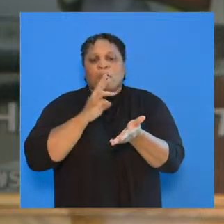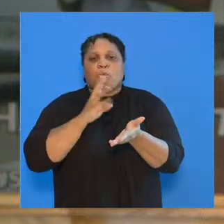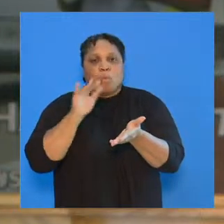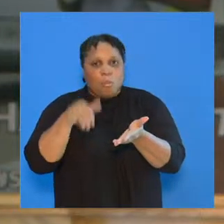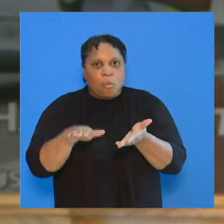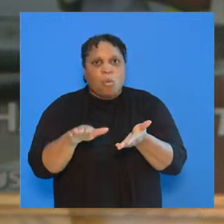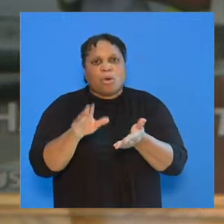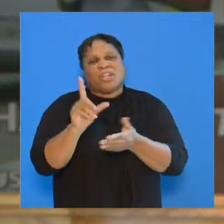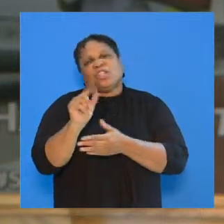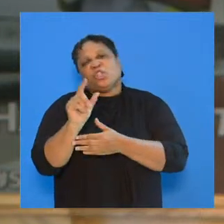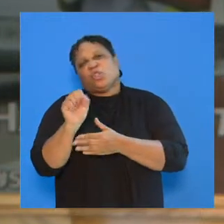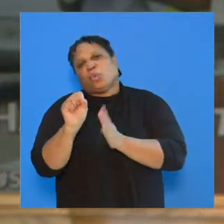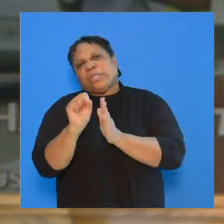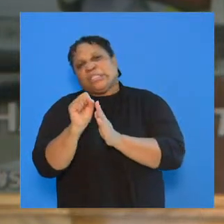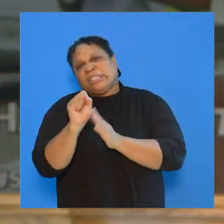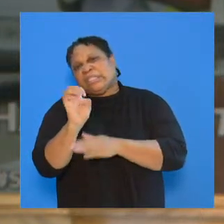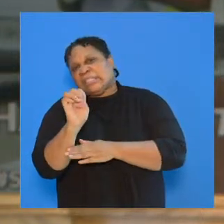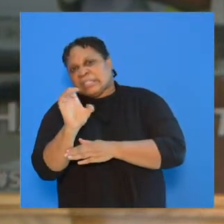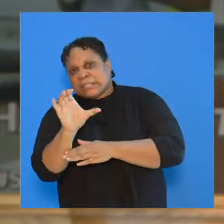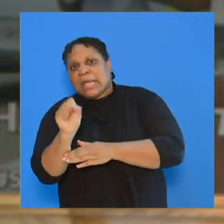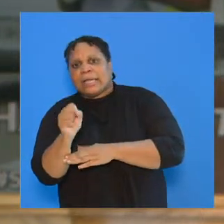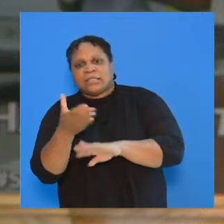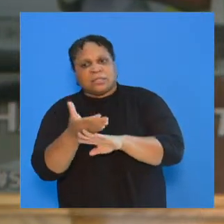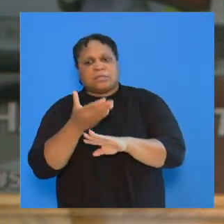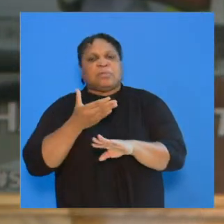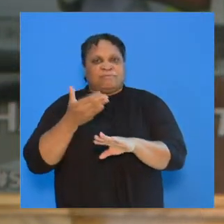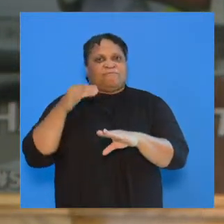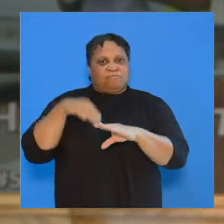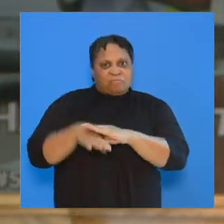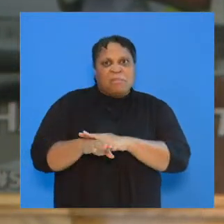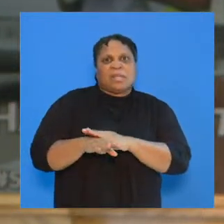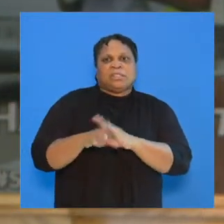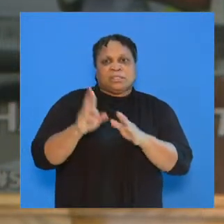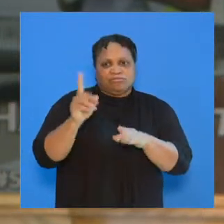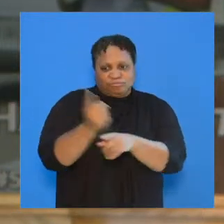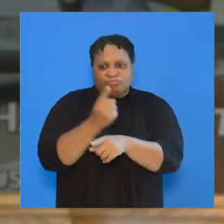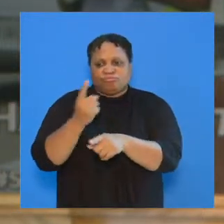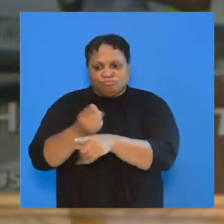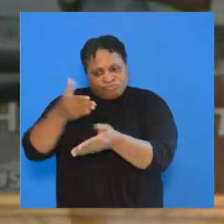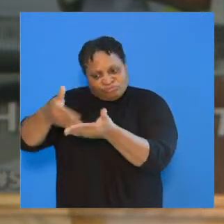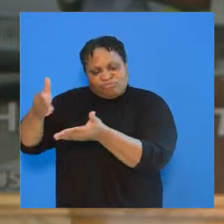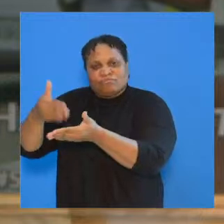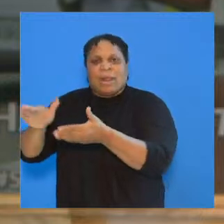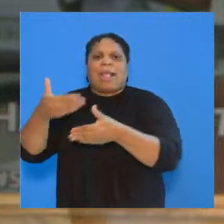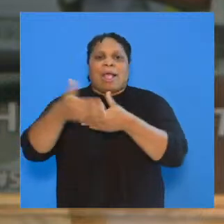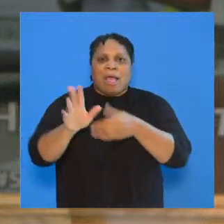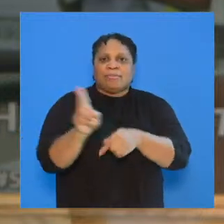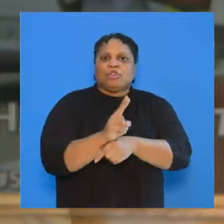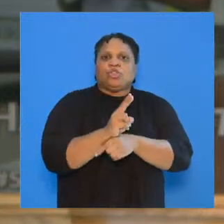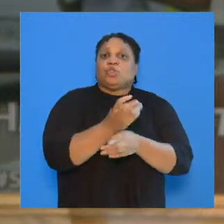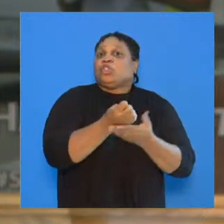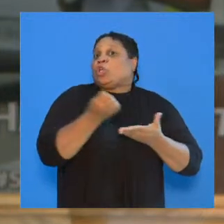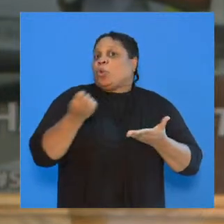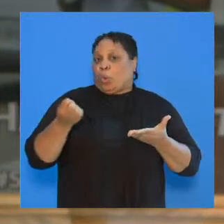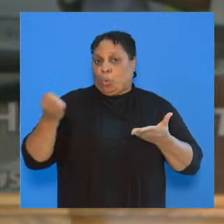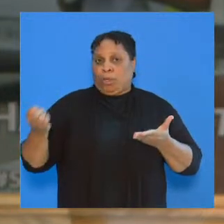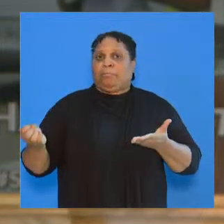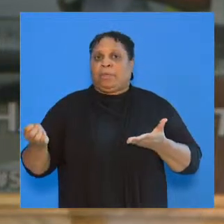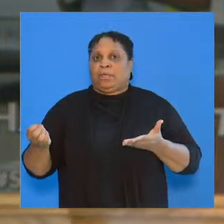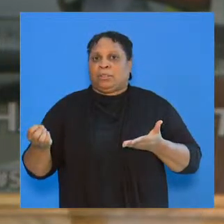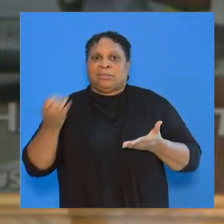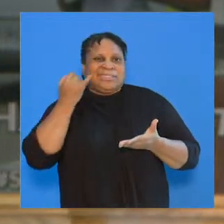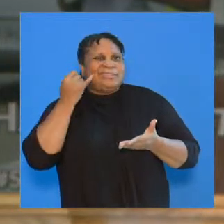or use hand sanitizer on entering the building at regular intervals and after using equipment. If